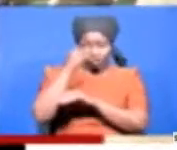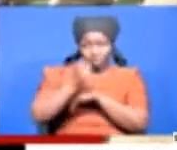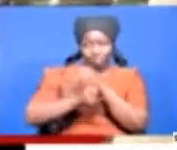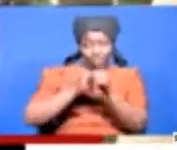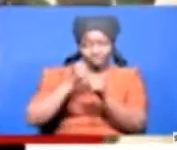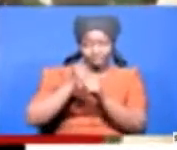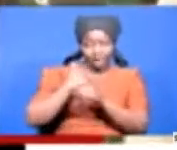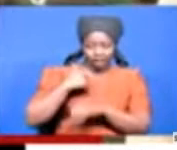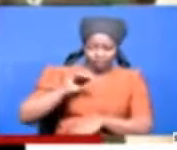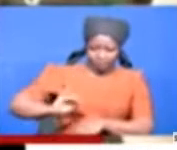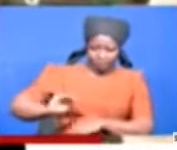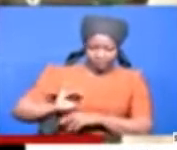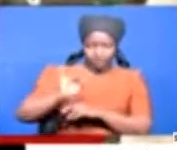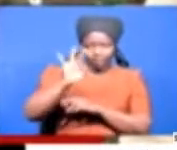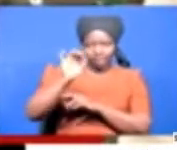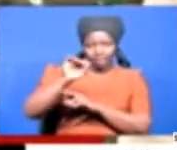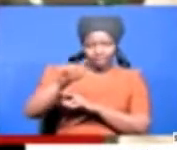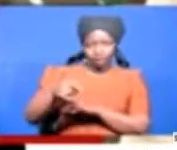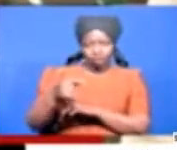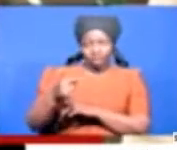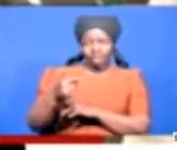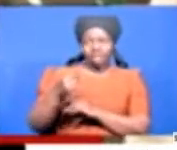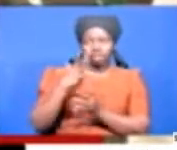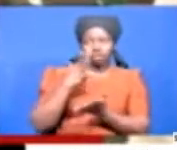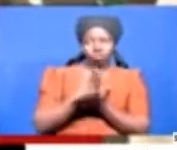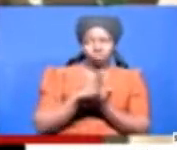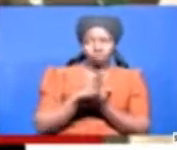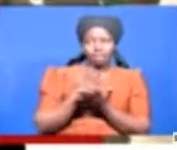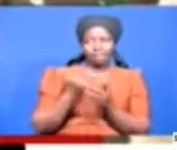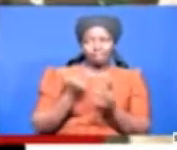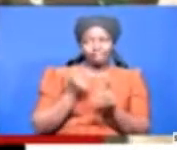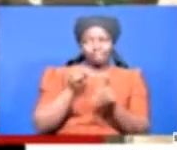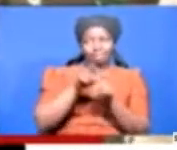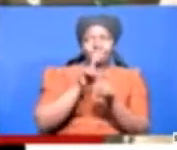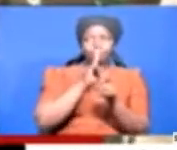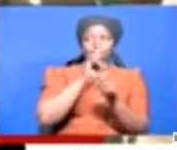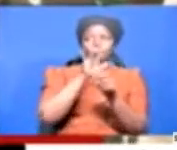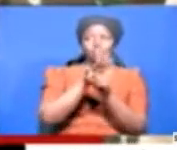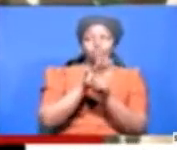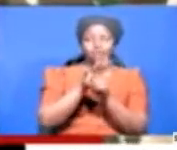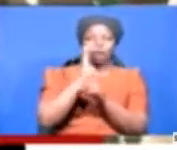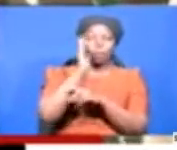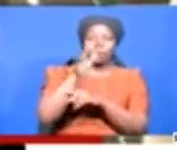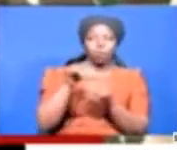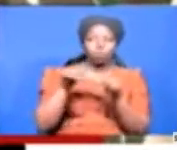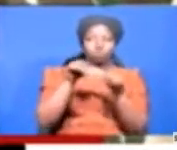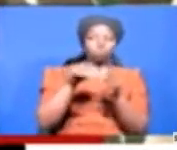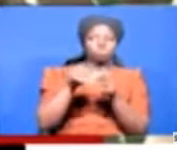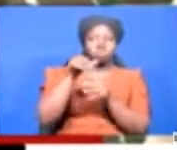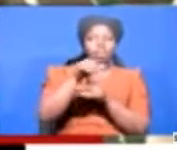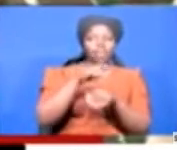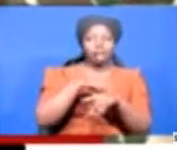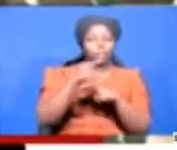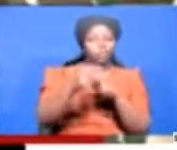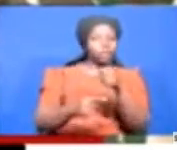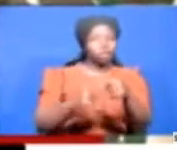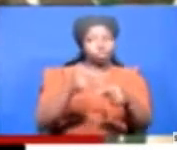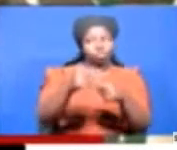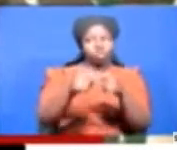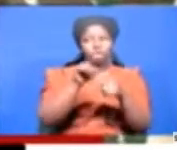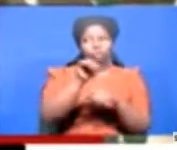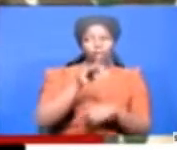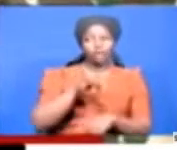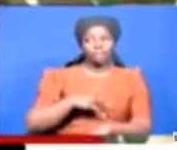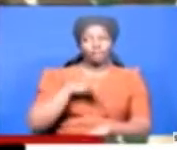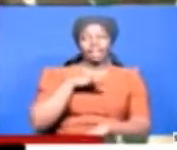30,000 shillings, and the sister is assuring you that she will continue to pay as we move along, and you feel